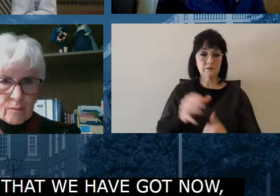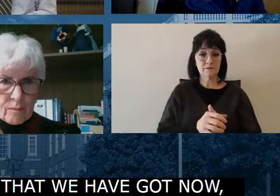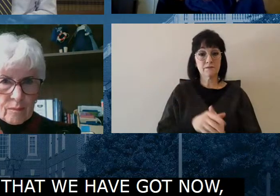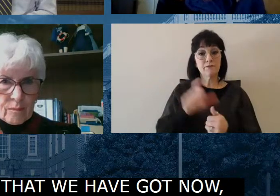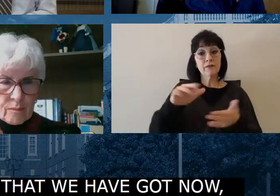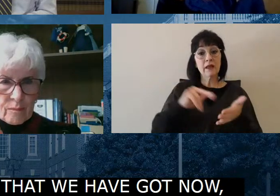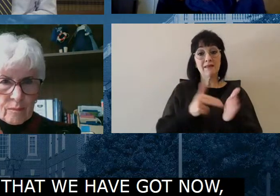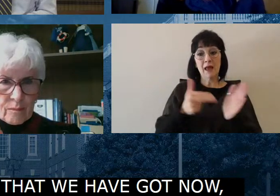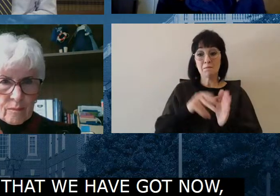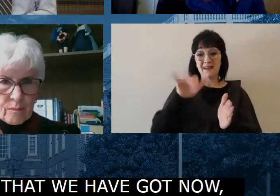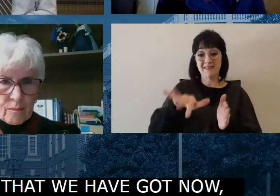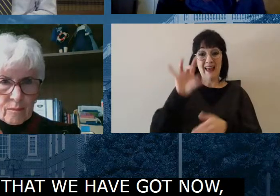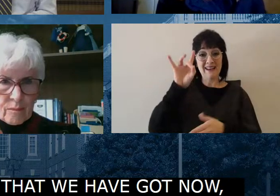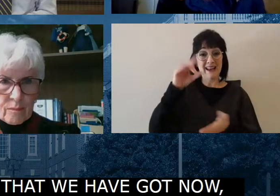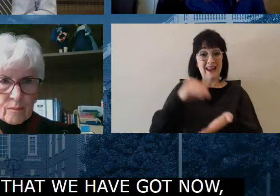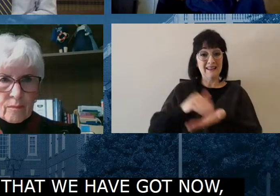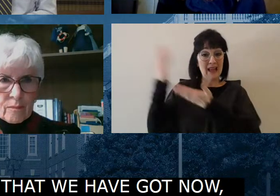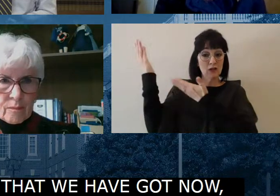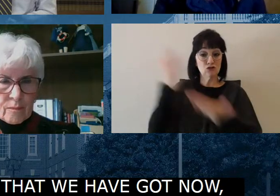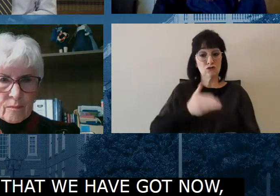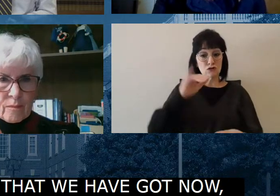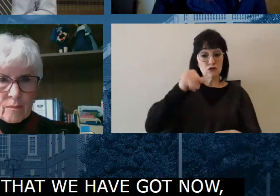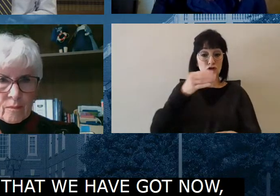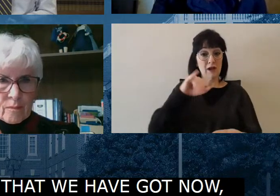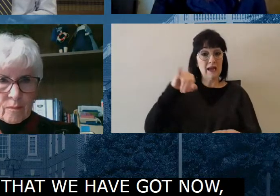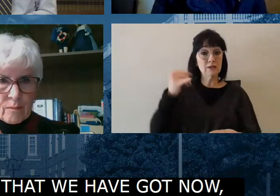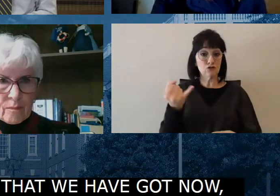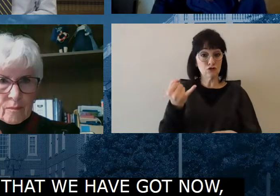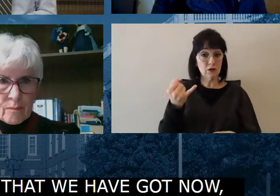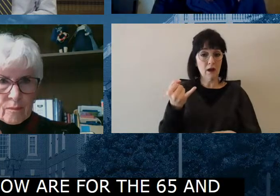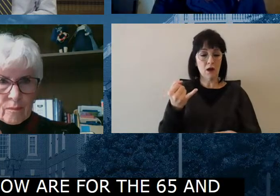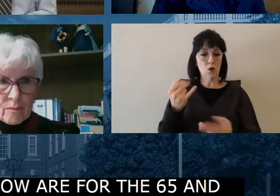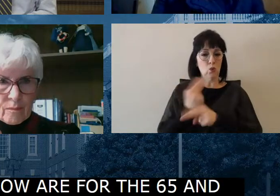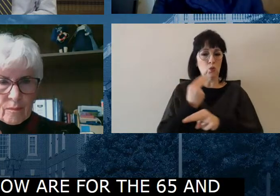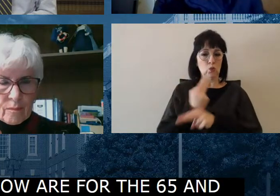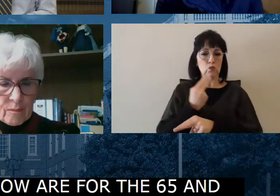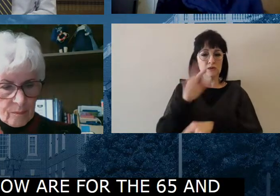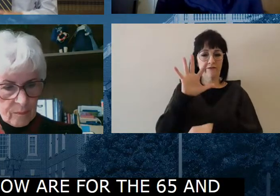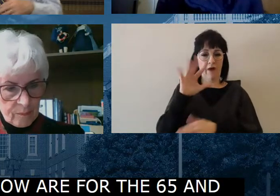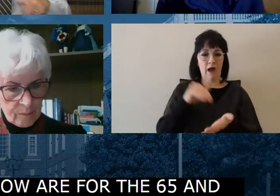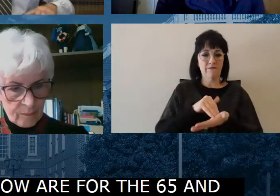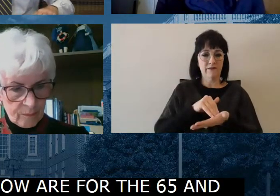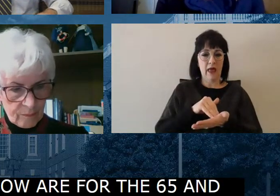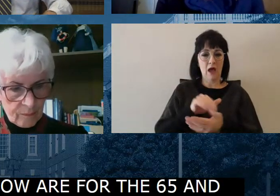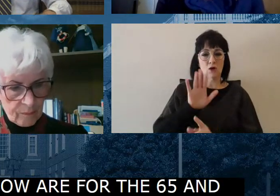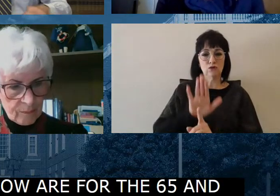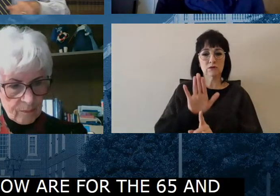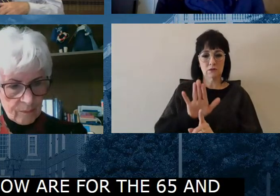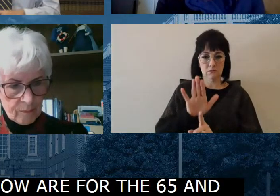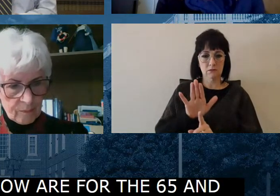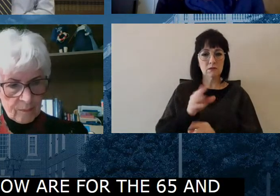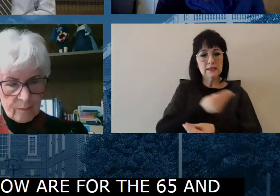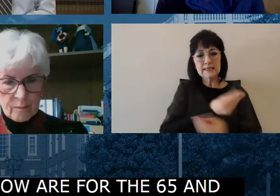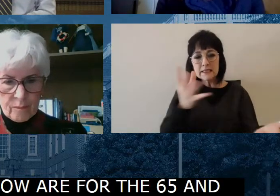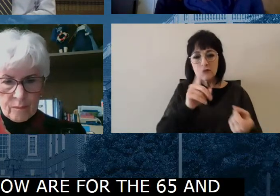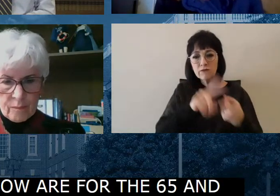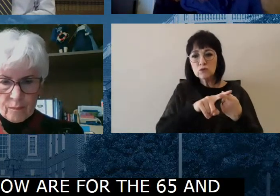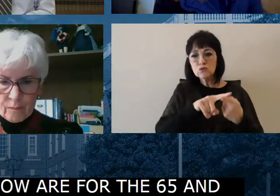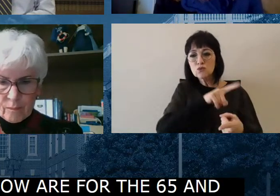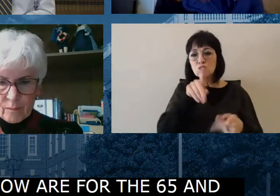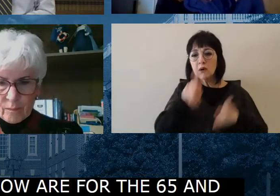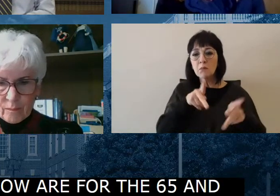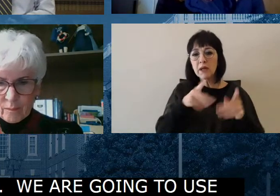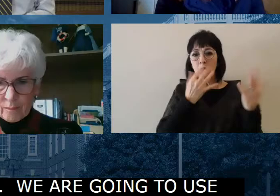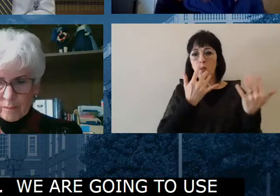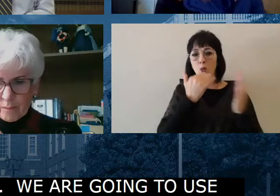to bring down more of that wait list. And then we'll use the other 3,000 for other ways that we're getting